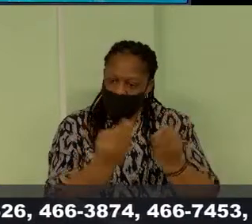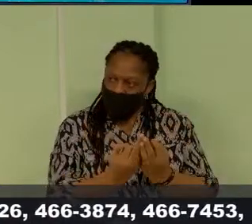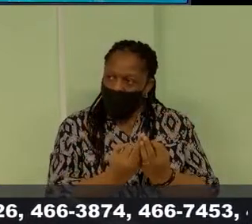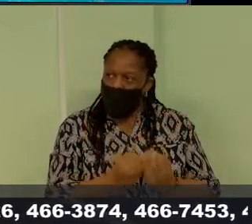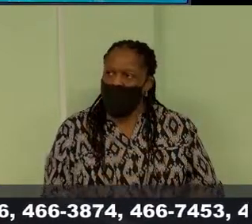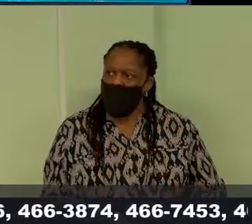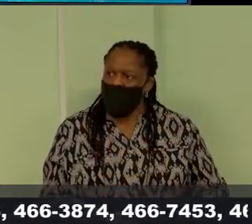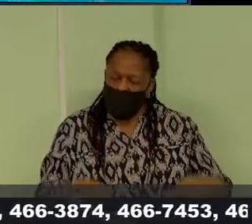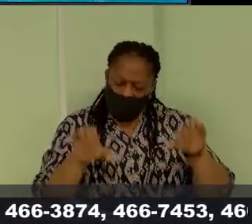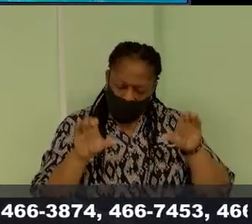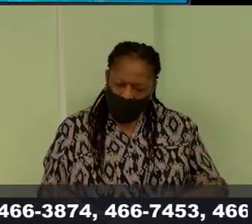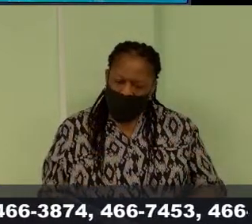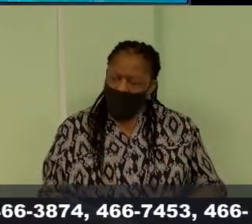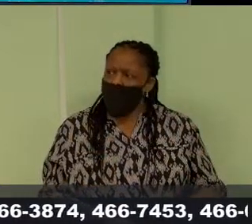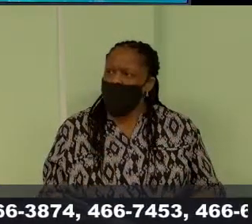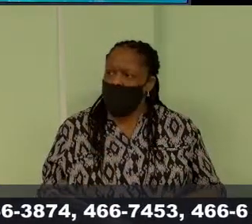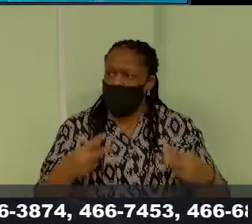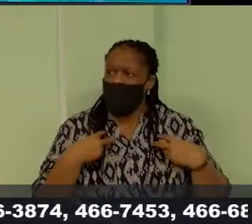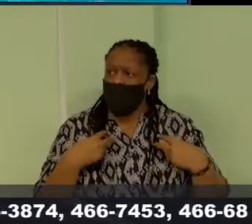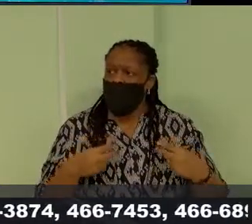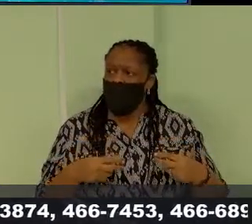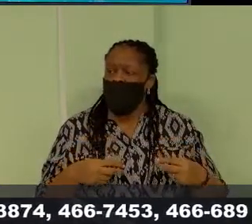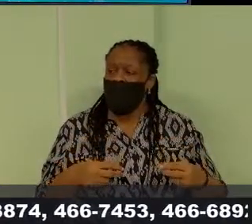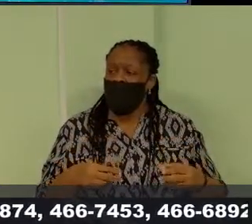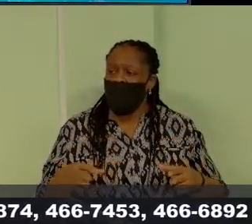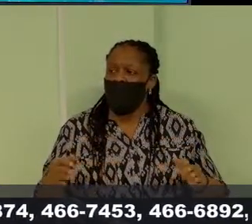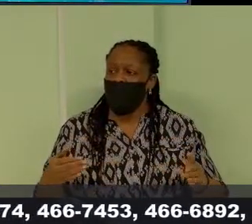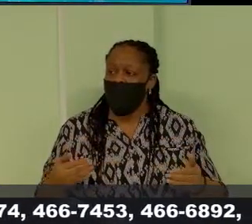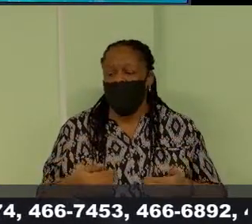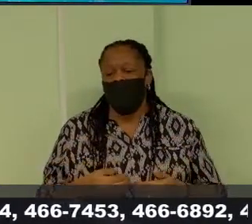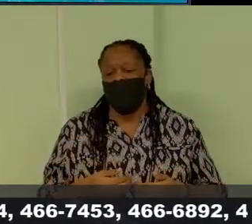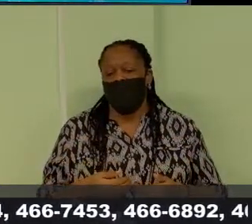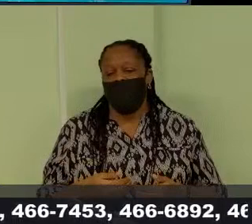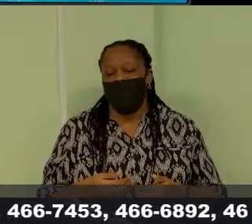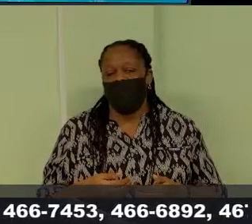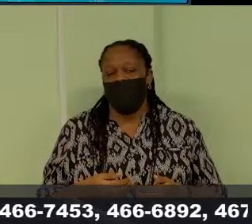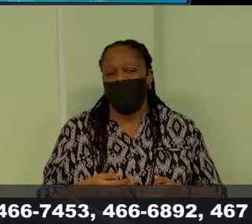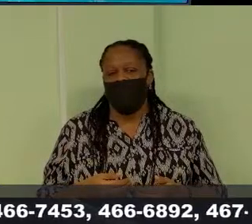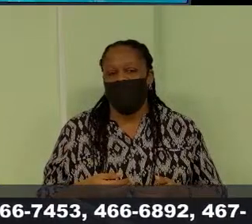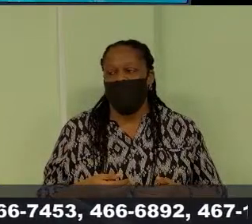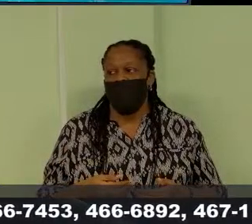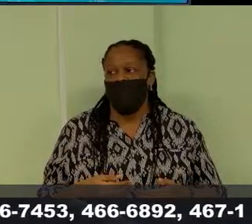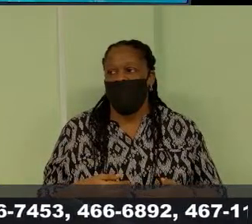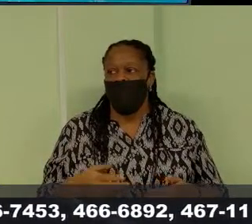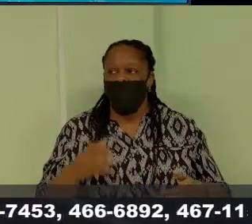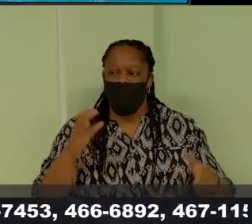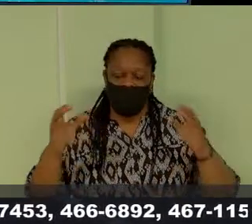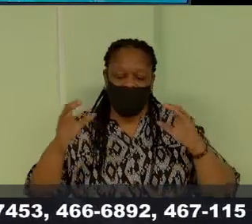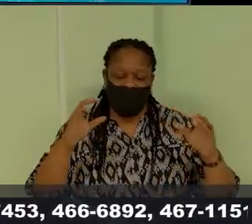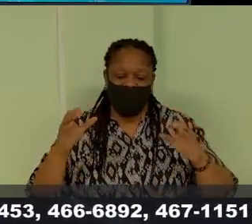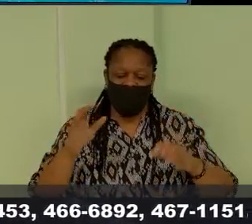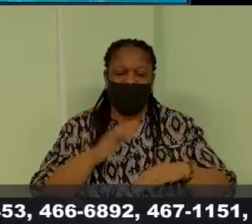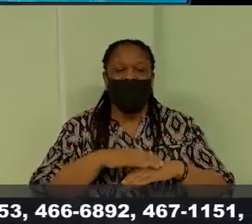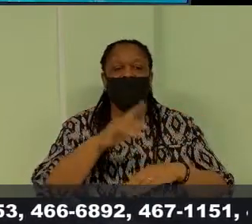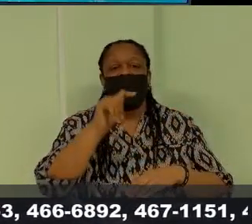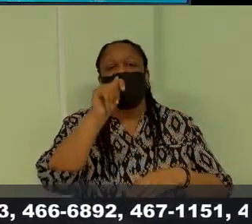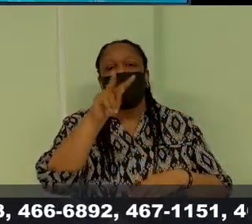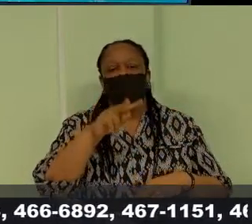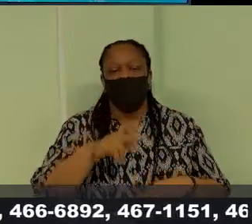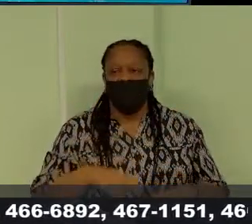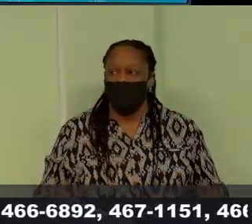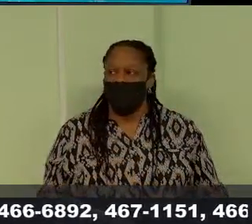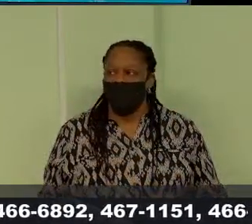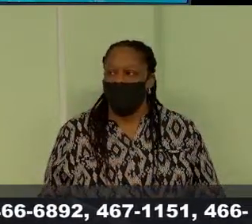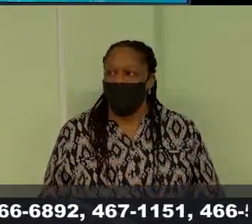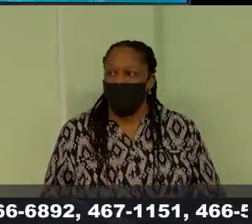and depending on the state of affairs, we increase things as things play out. I'll hear